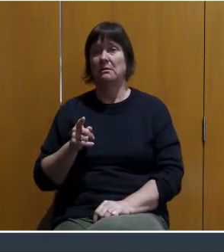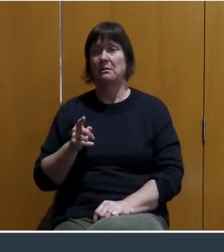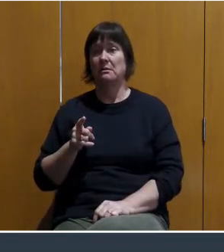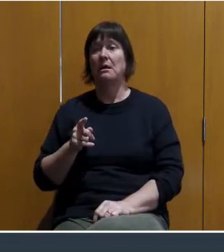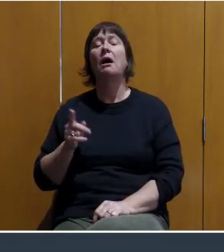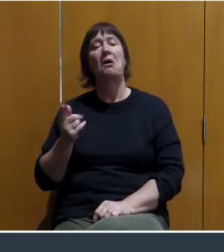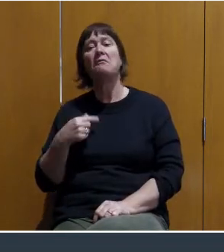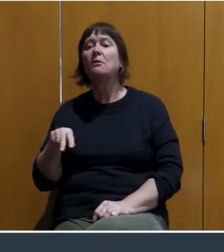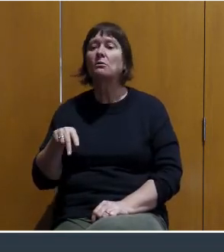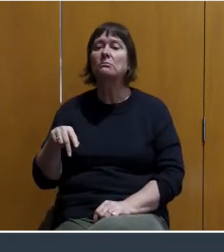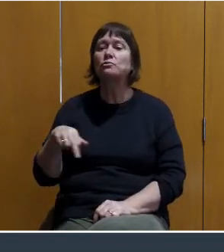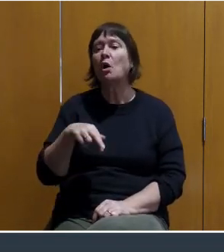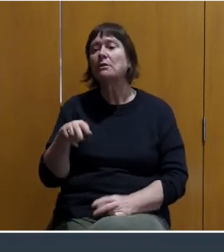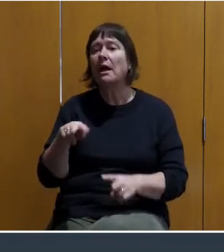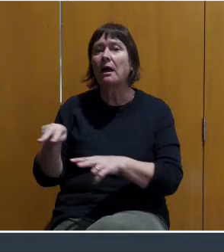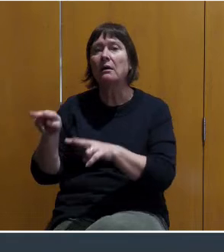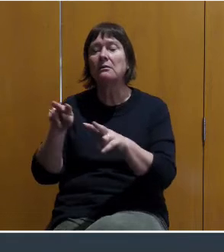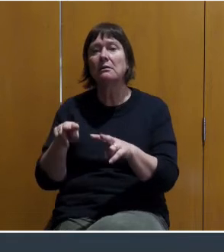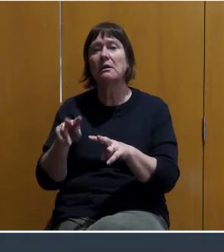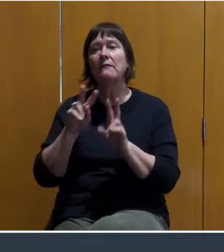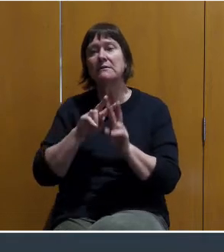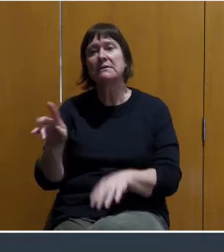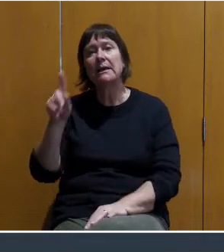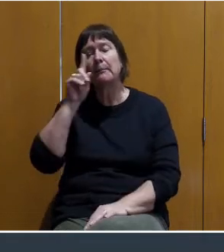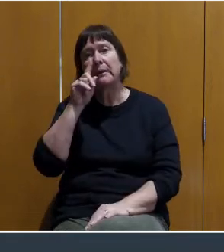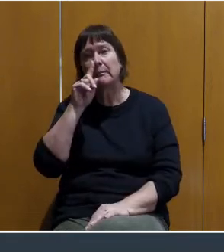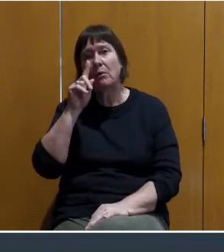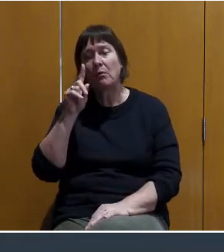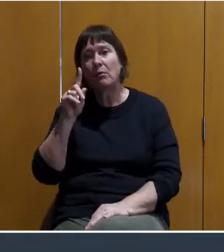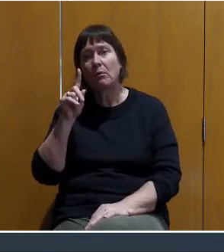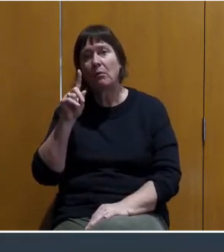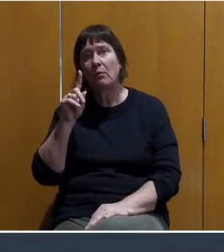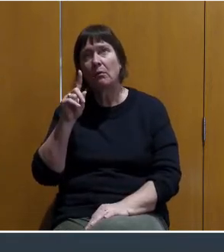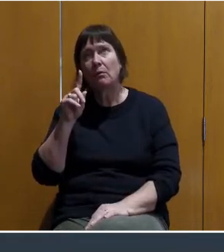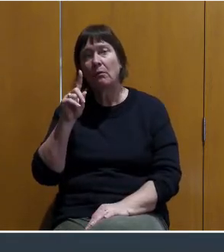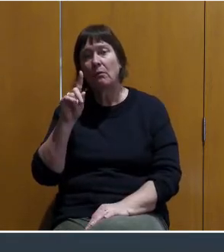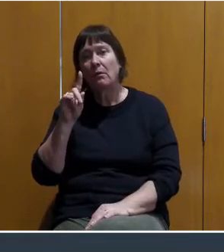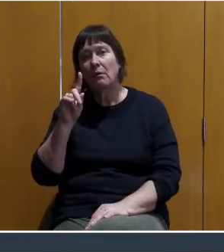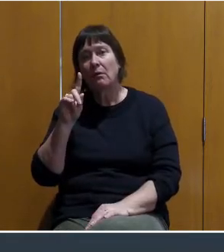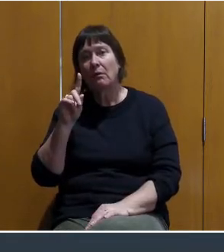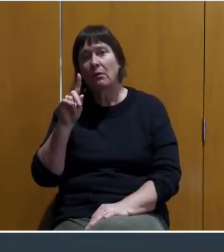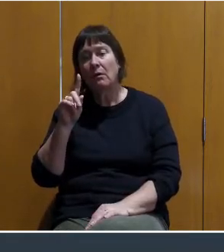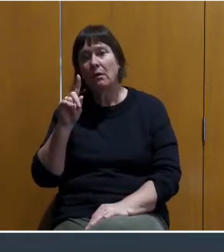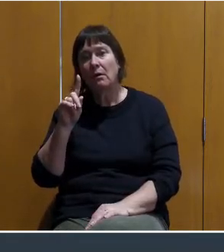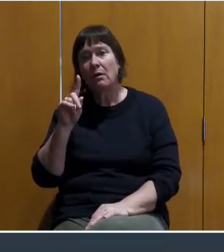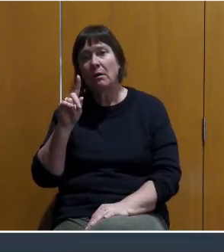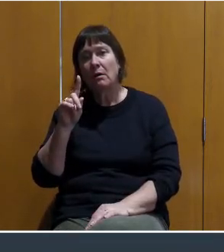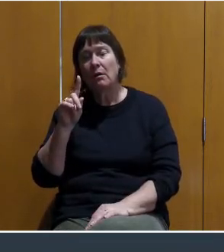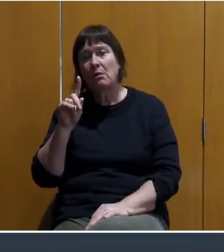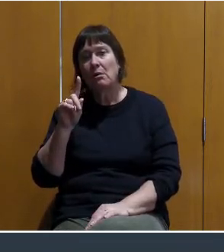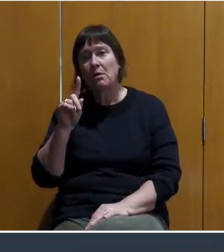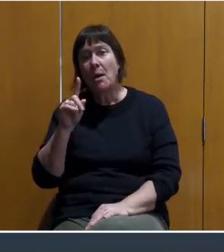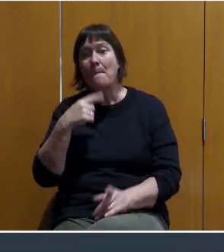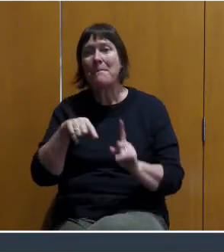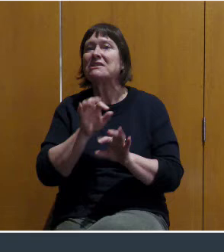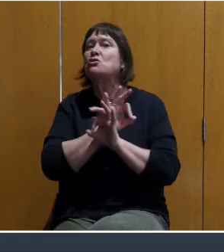and seeing how many people, and probably they are not registered